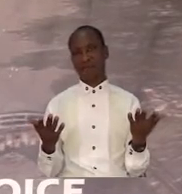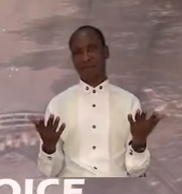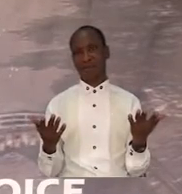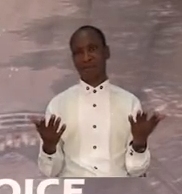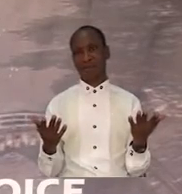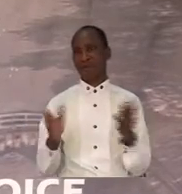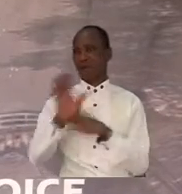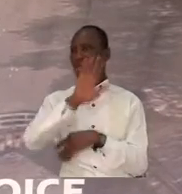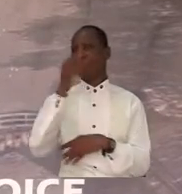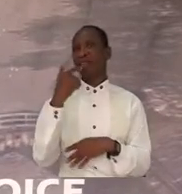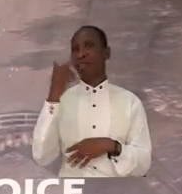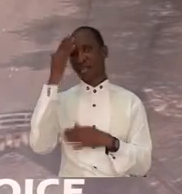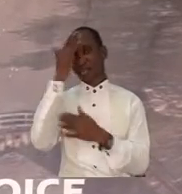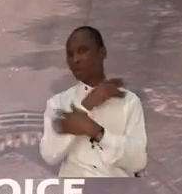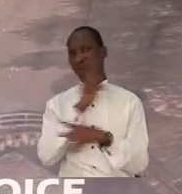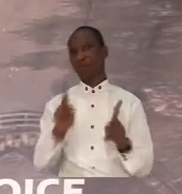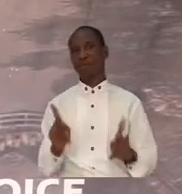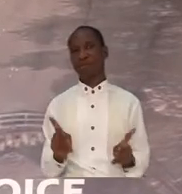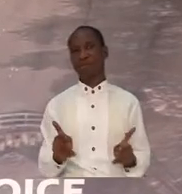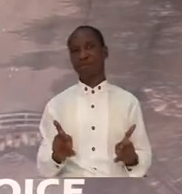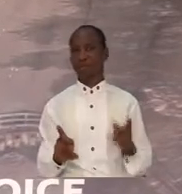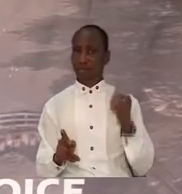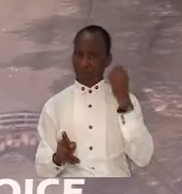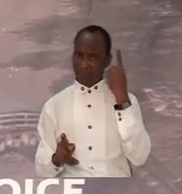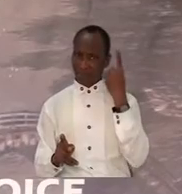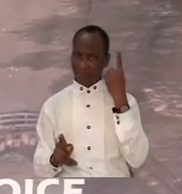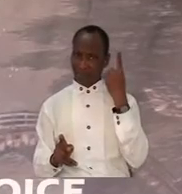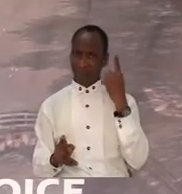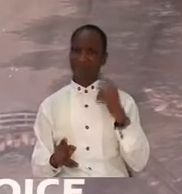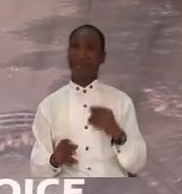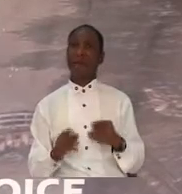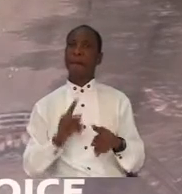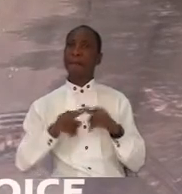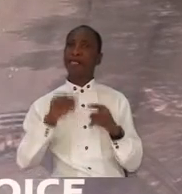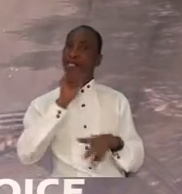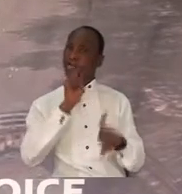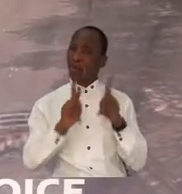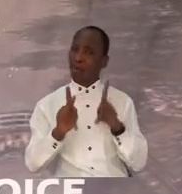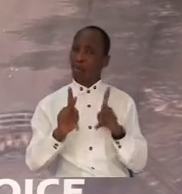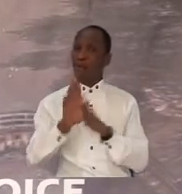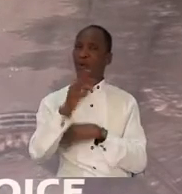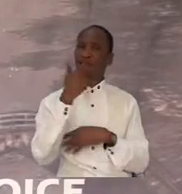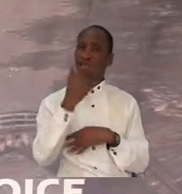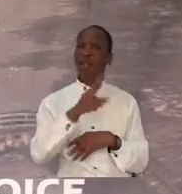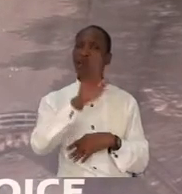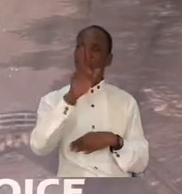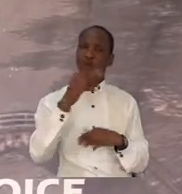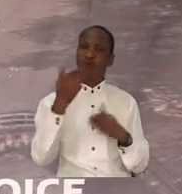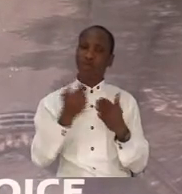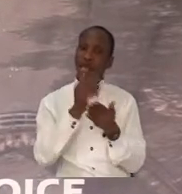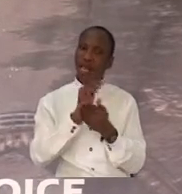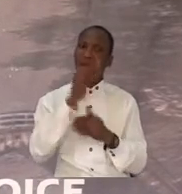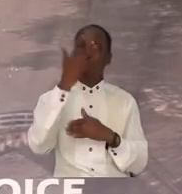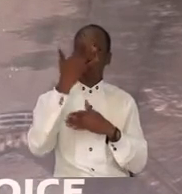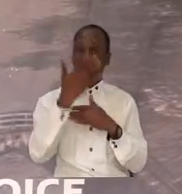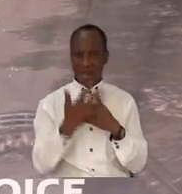God. Thereby, and so young people can say, oh, be man a buff for every tremor, Egypt, William, and